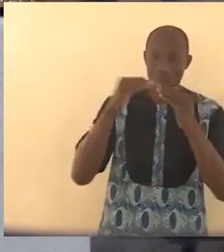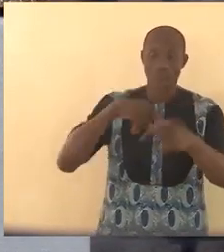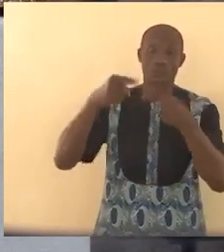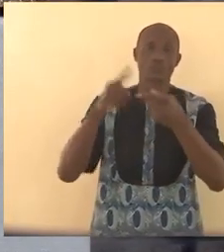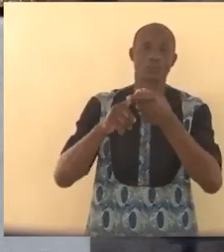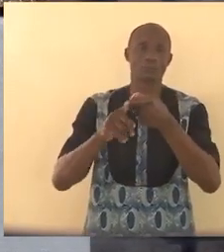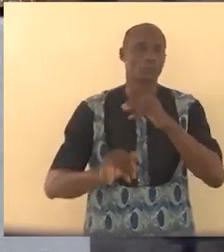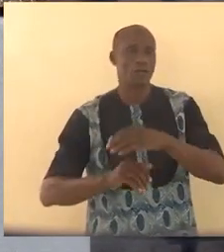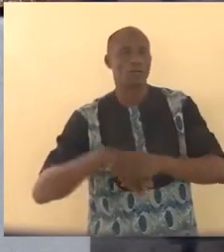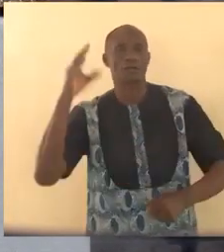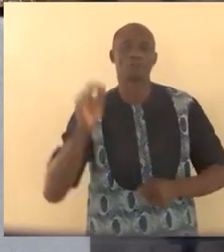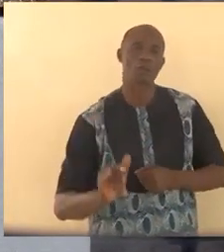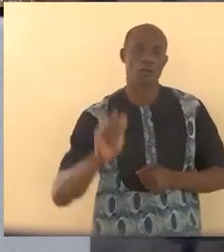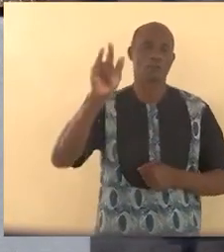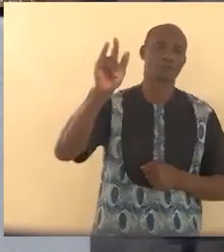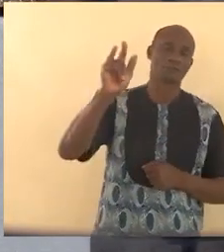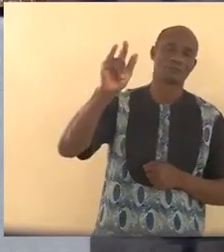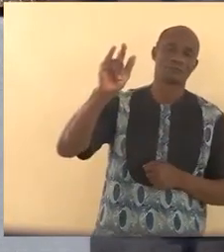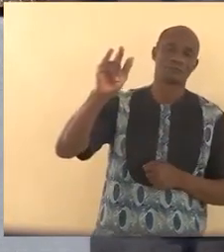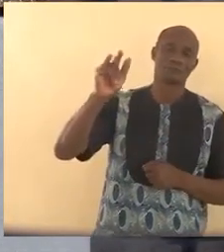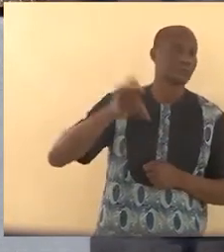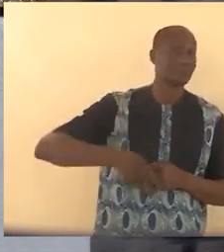to Dubai on holidays.